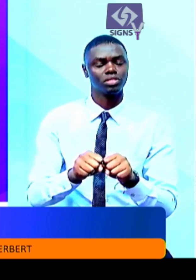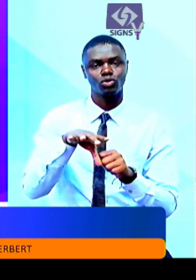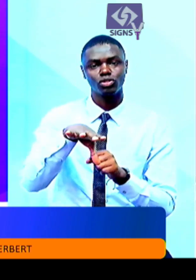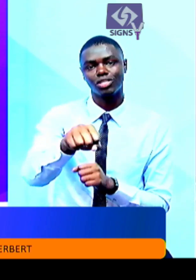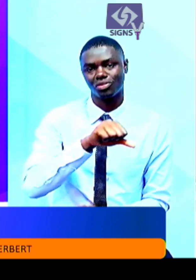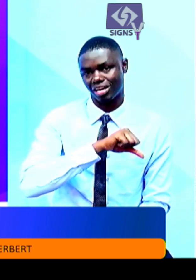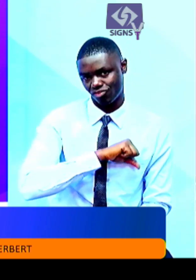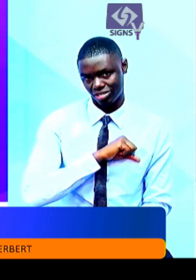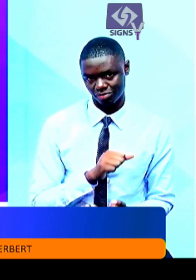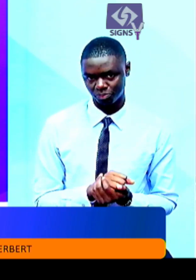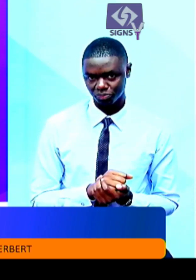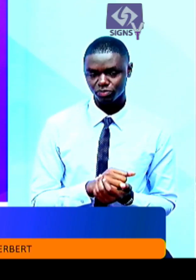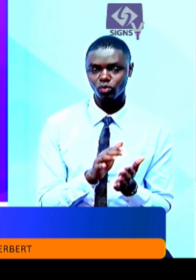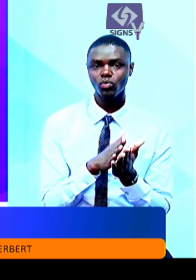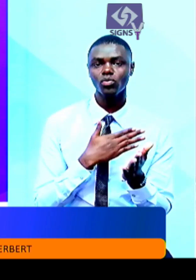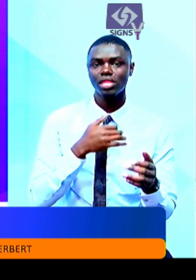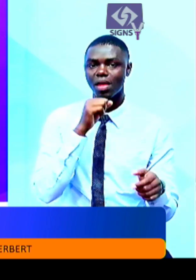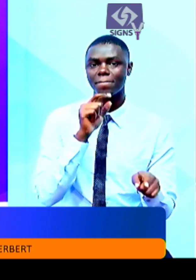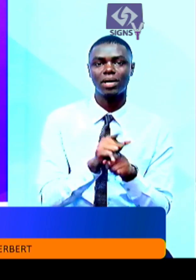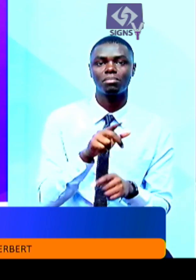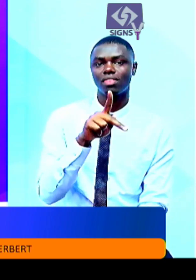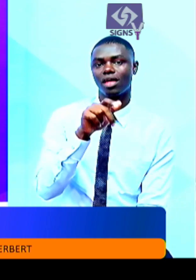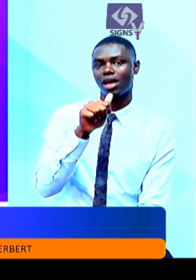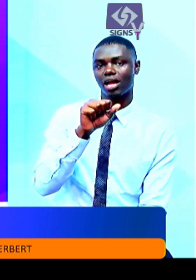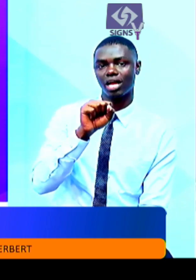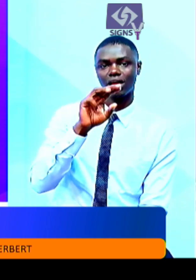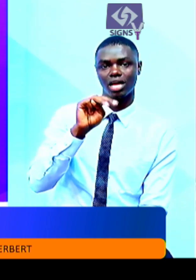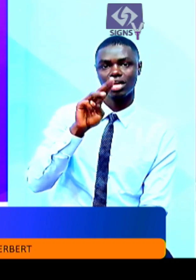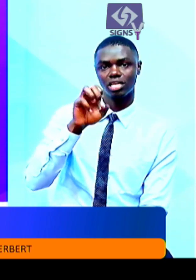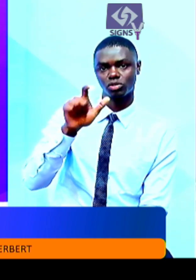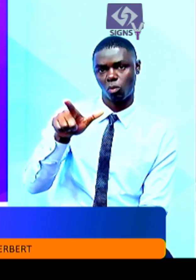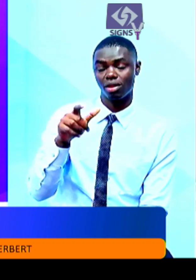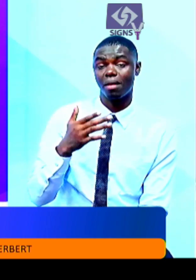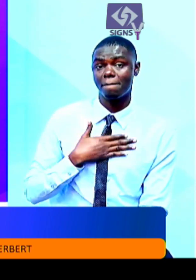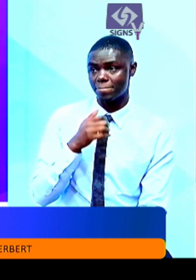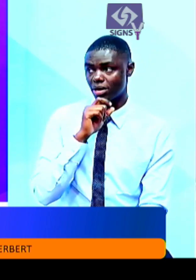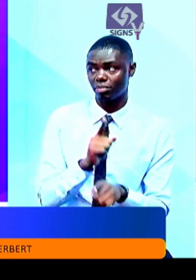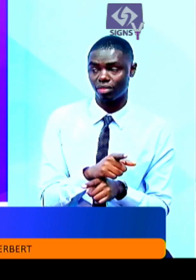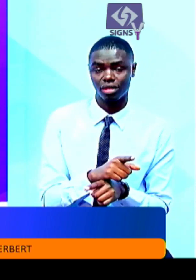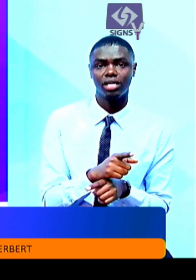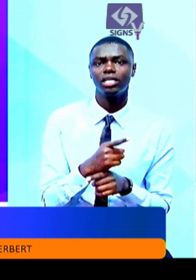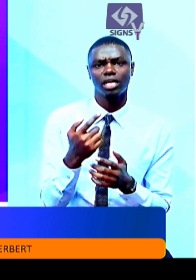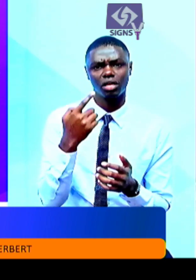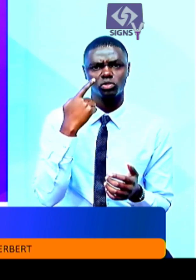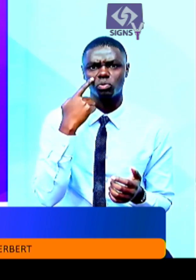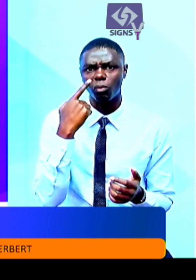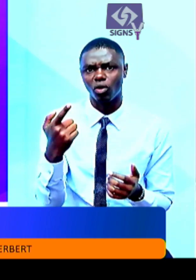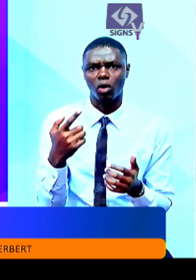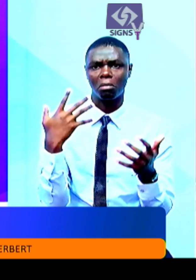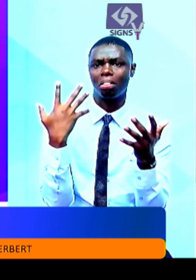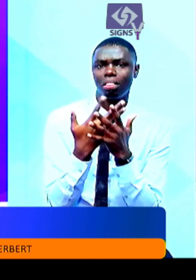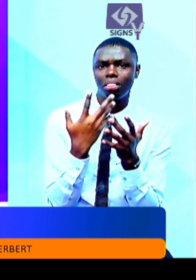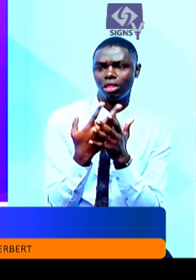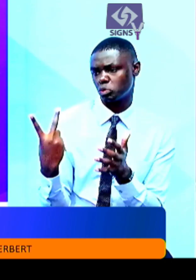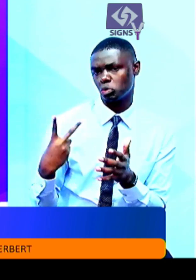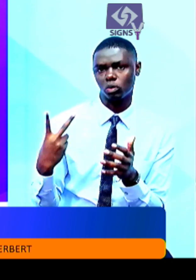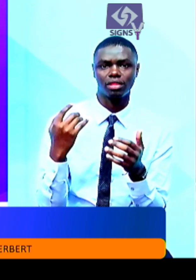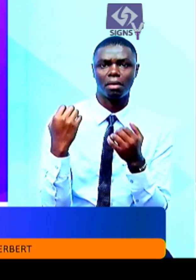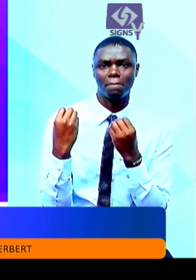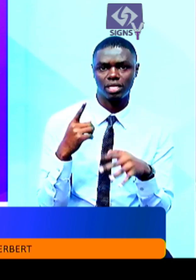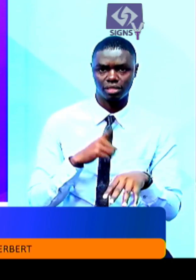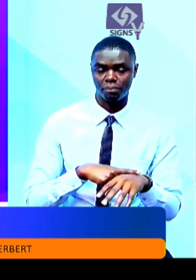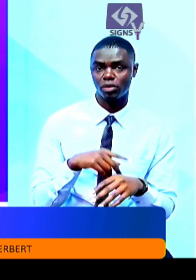advantage. Now with my brother Kasmuel is a brother of mine because we were with him. I'm sure you have seen him being arrested with him severally. Yeah. My